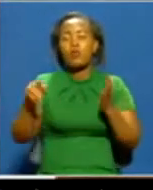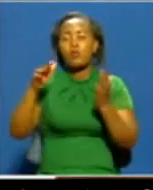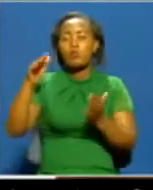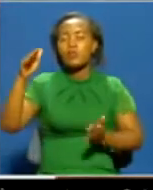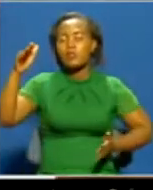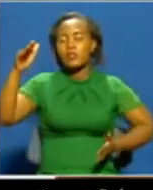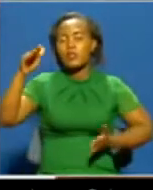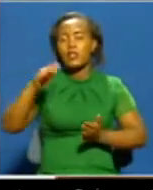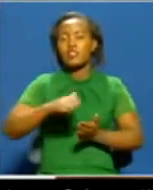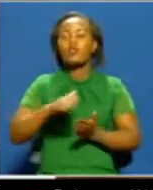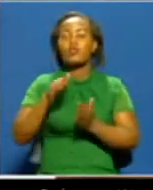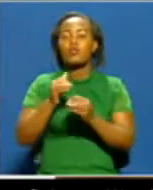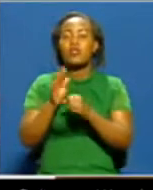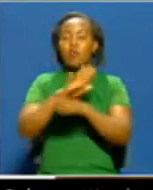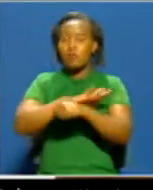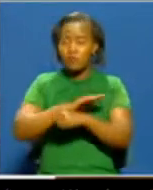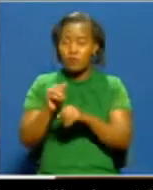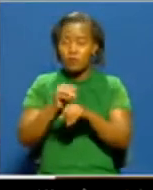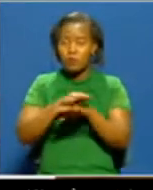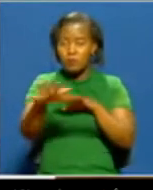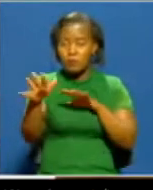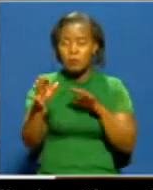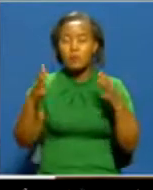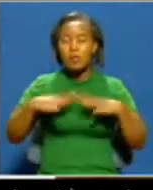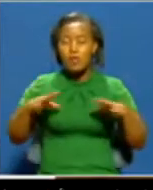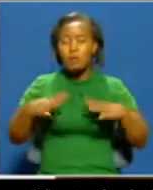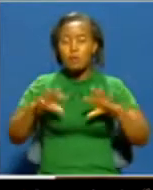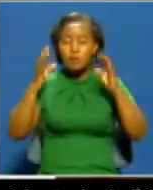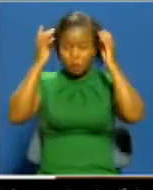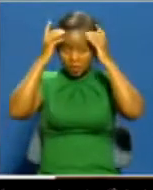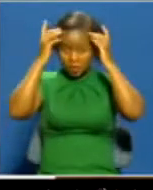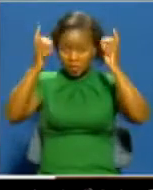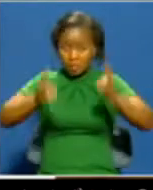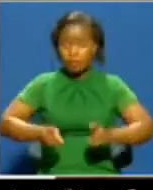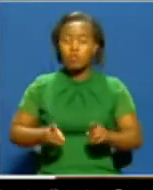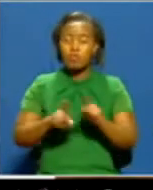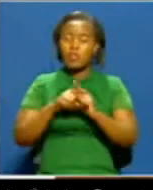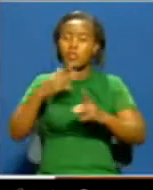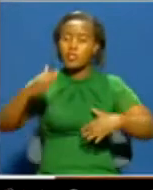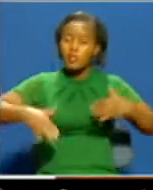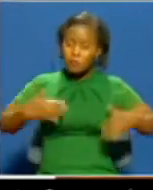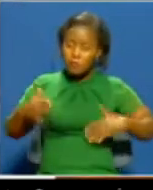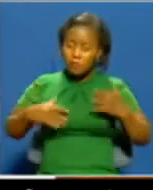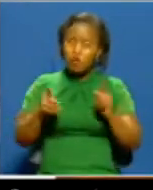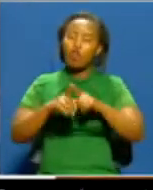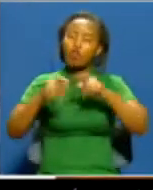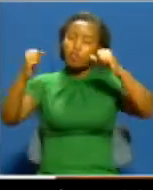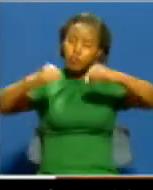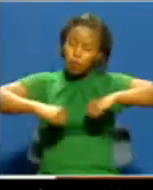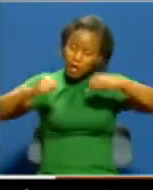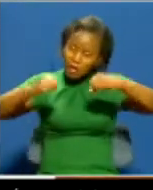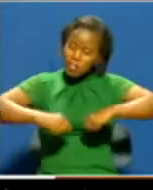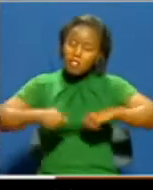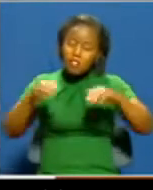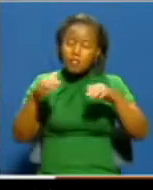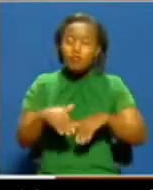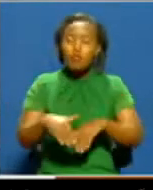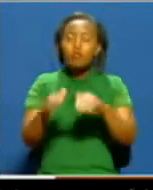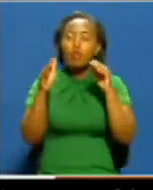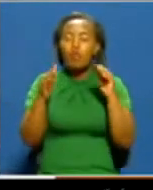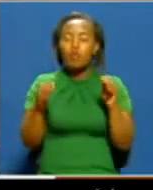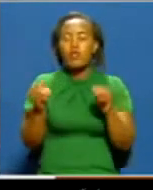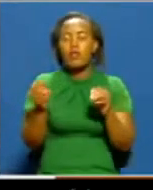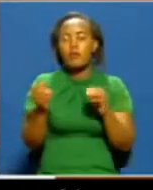we are getting depends on people's discipline and them agreeing to adhere to the rules and regulations that we are making.